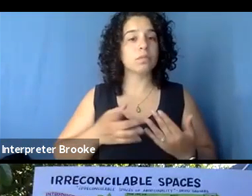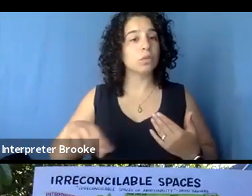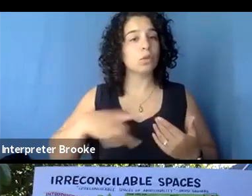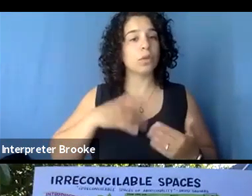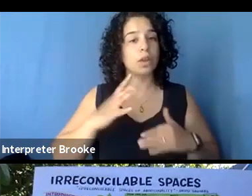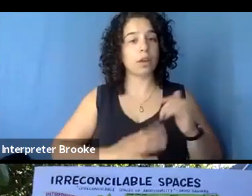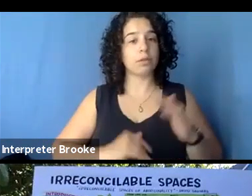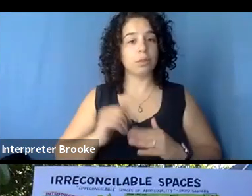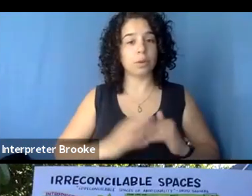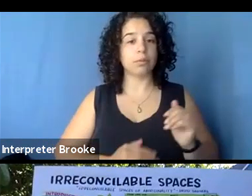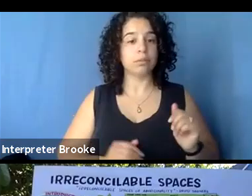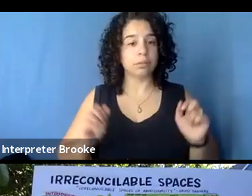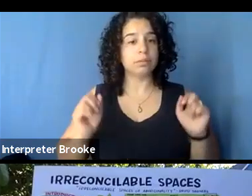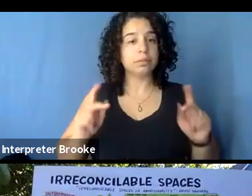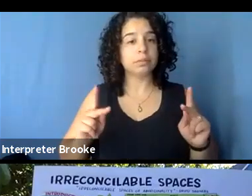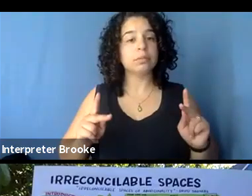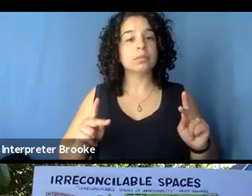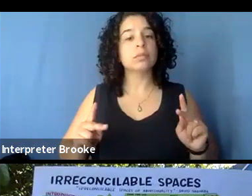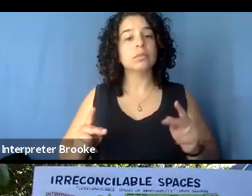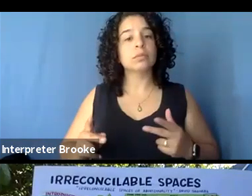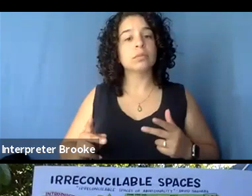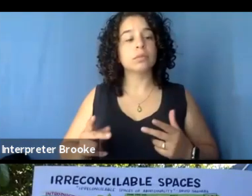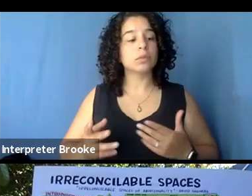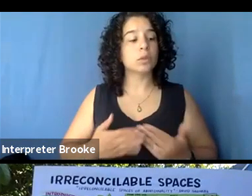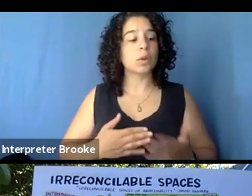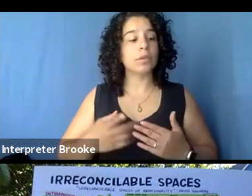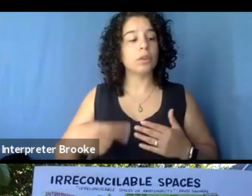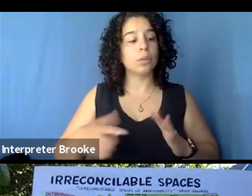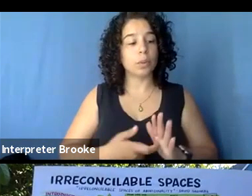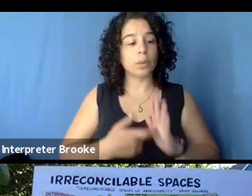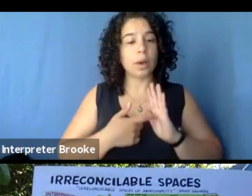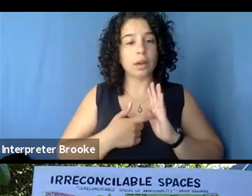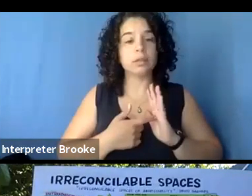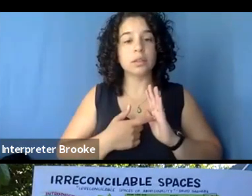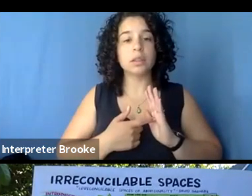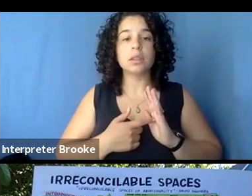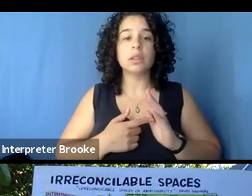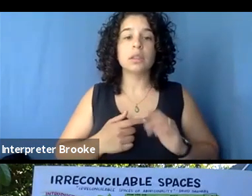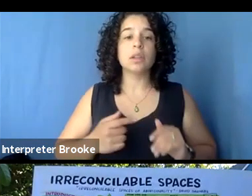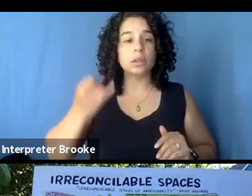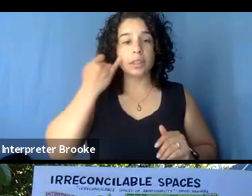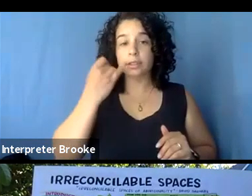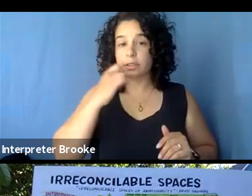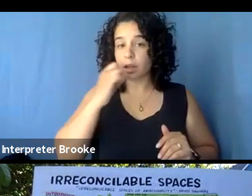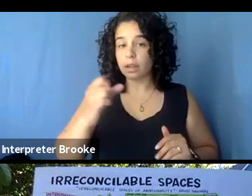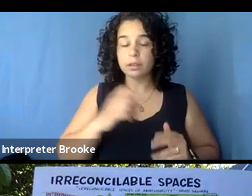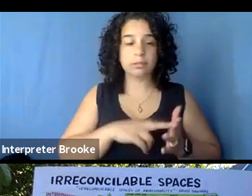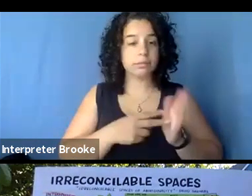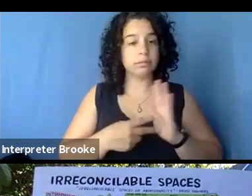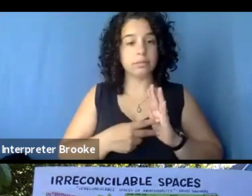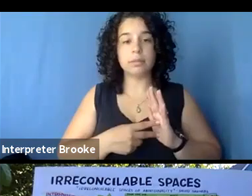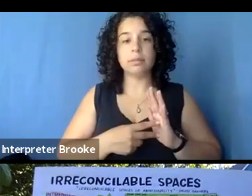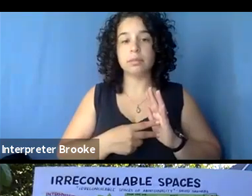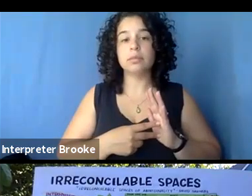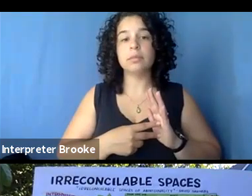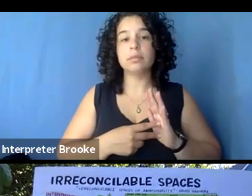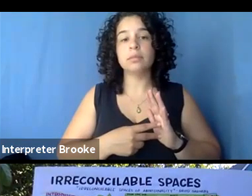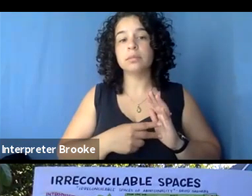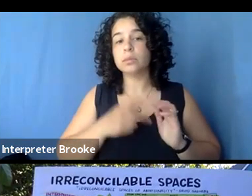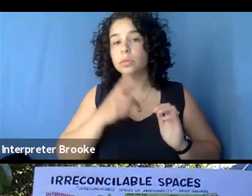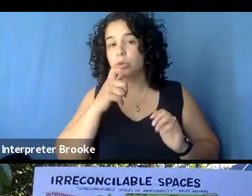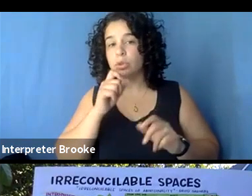whatever we have to work with, you know, however we have to work with. Or if those who like to work